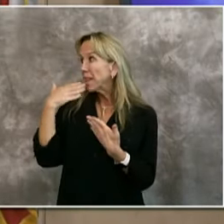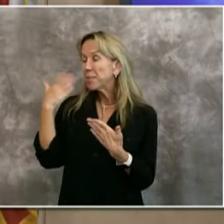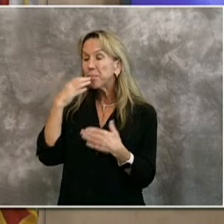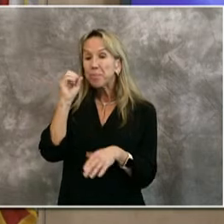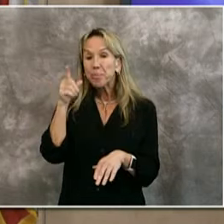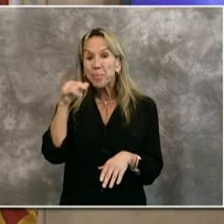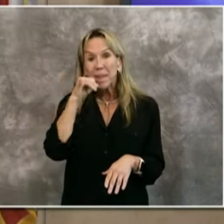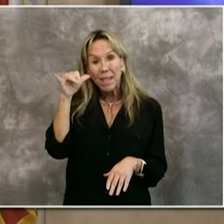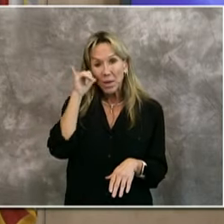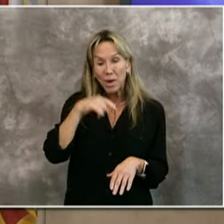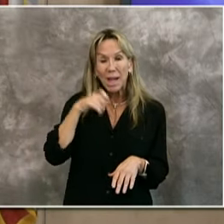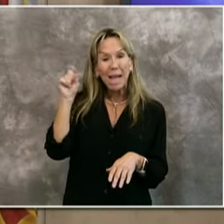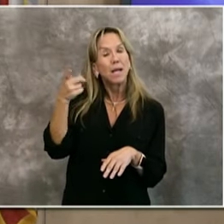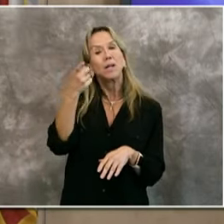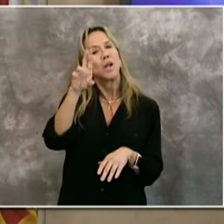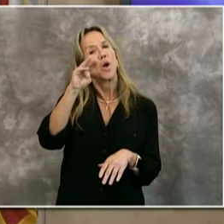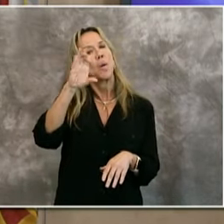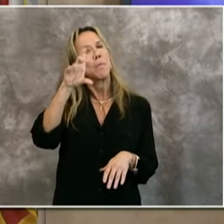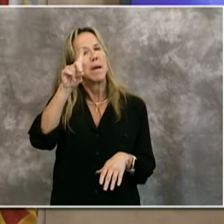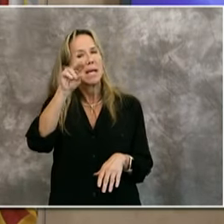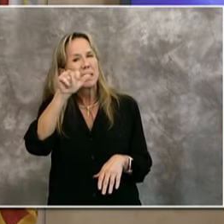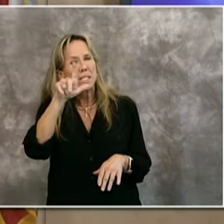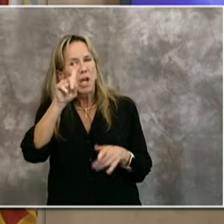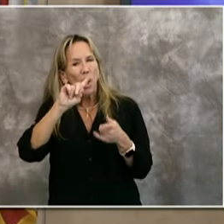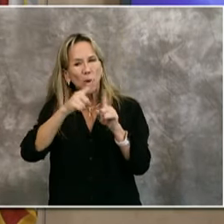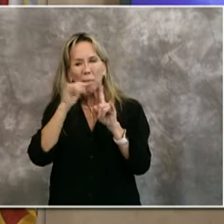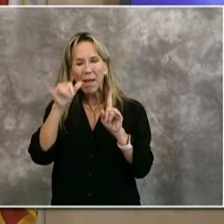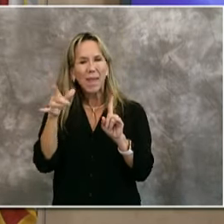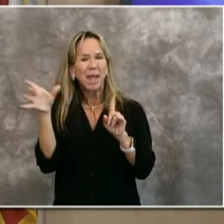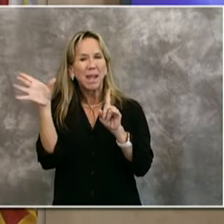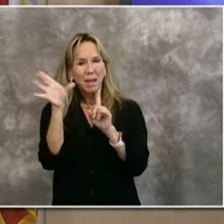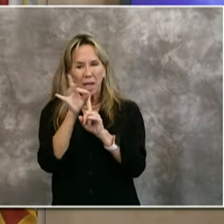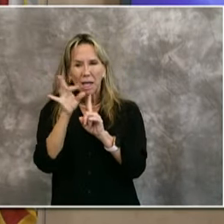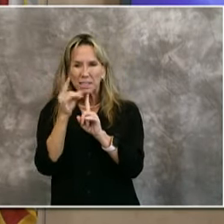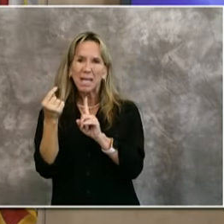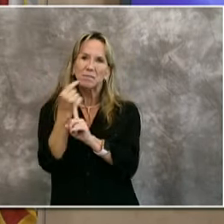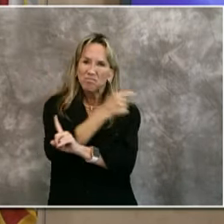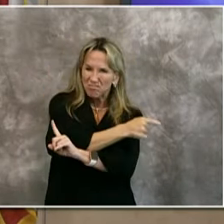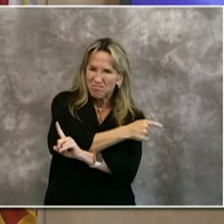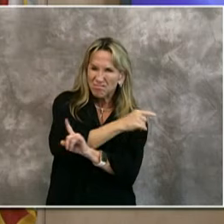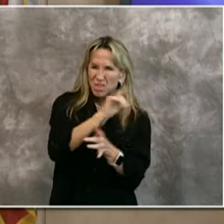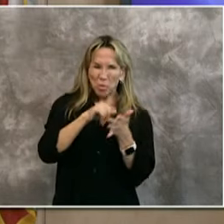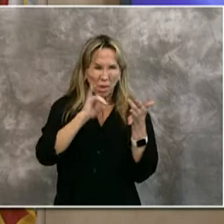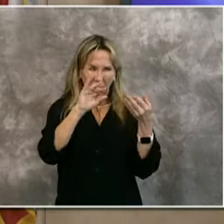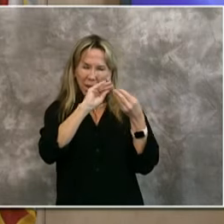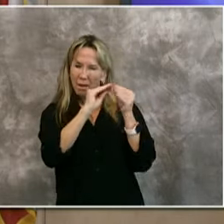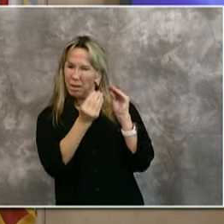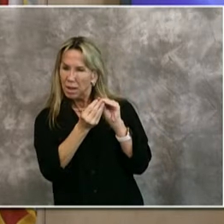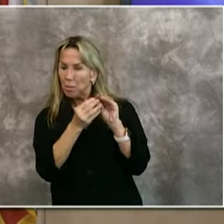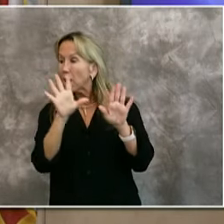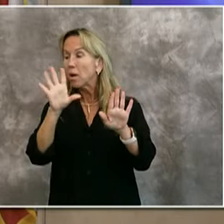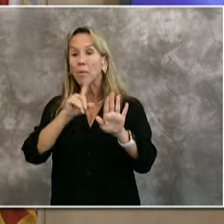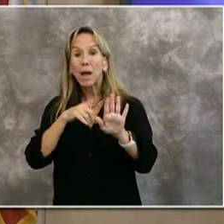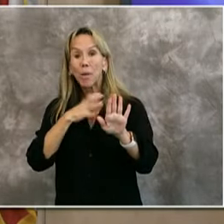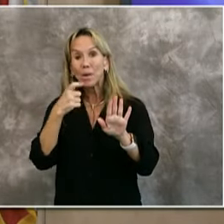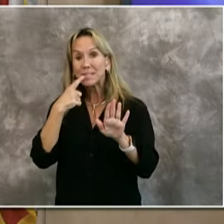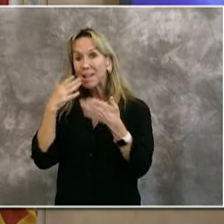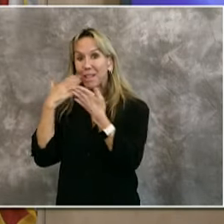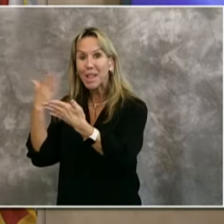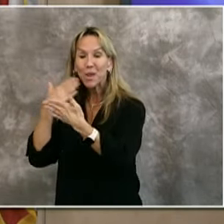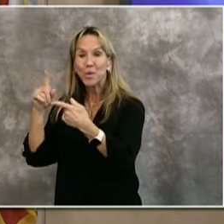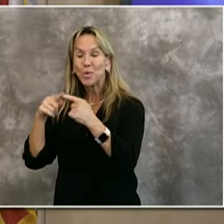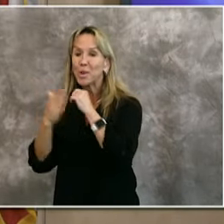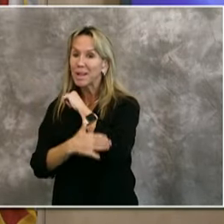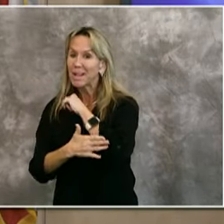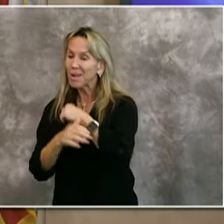So yesterday I asked Dr. McDonald about contact tracing metrics, and I have a follow-up question to that today. I want to say thank you to county staff.